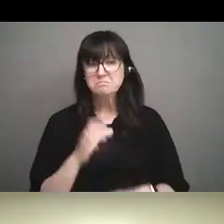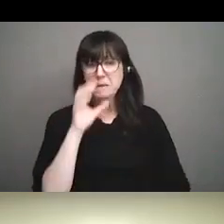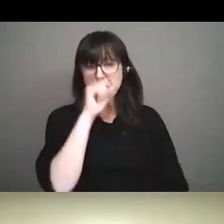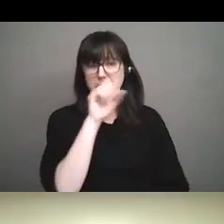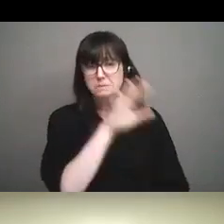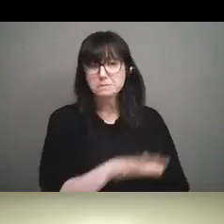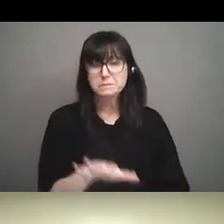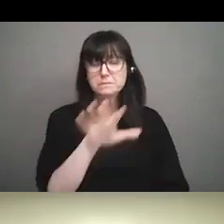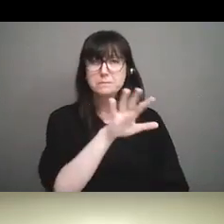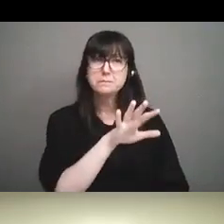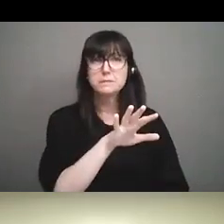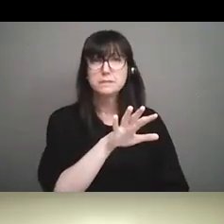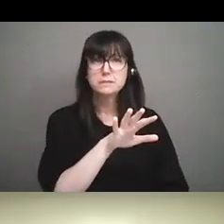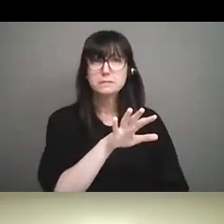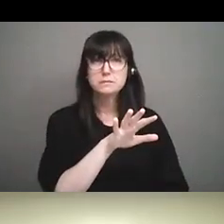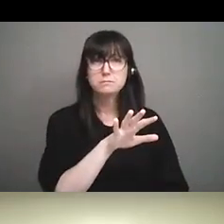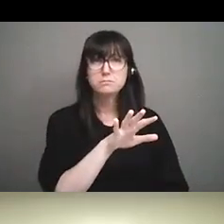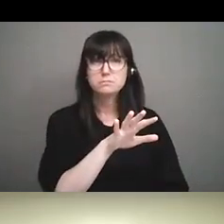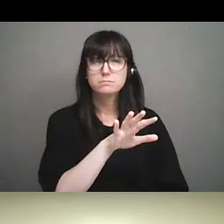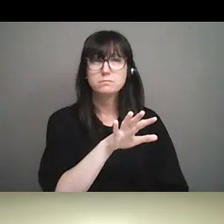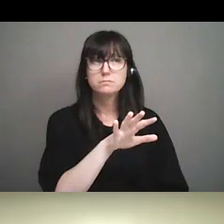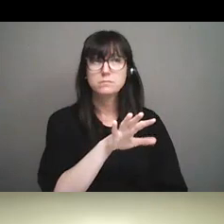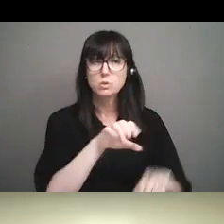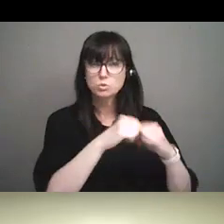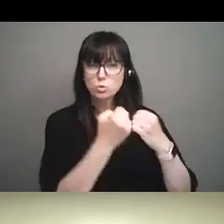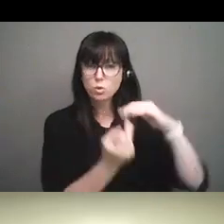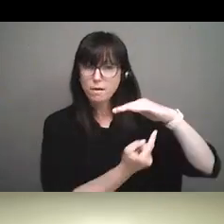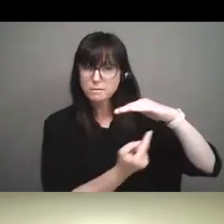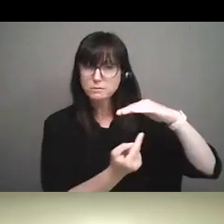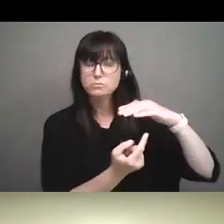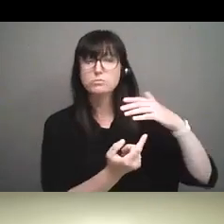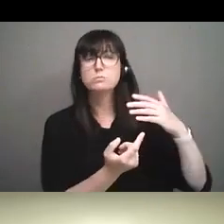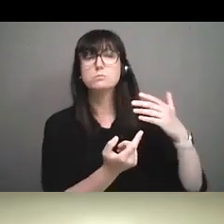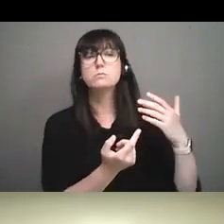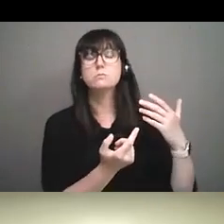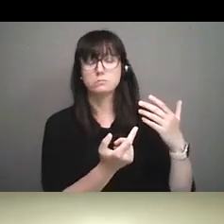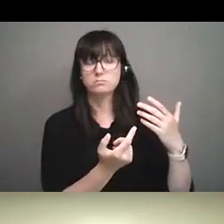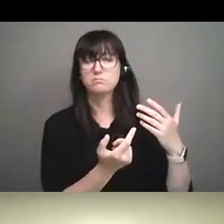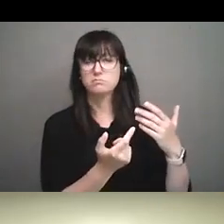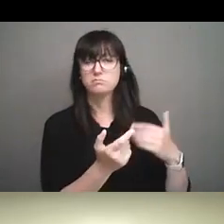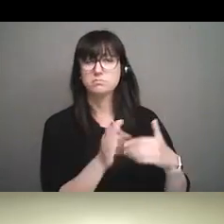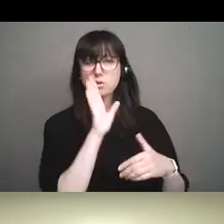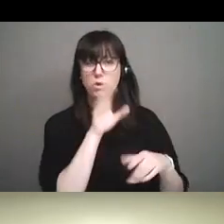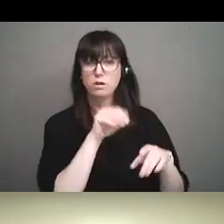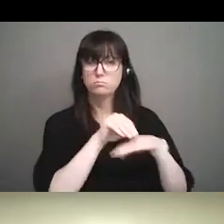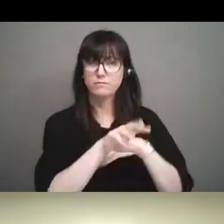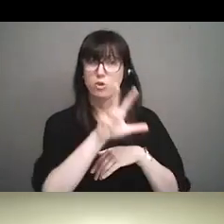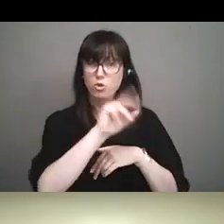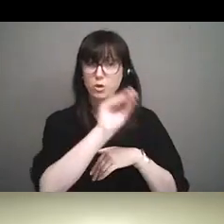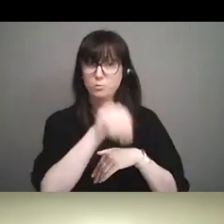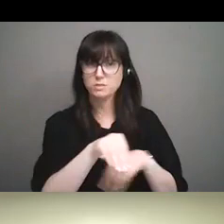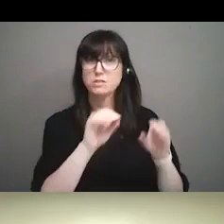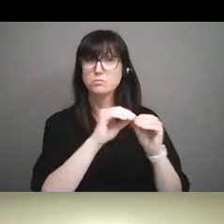that uh, loneliness and social isolation contribute to a 30% increase in risk